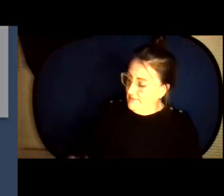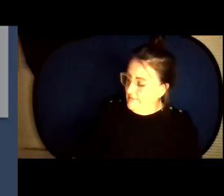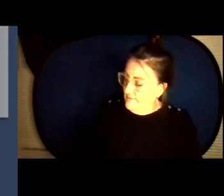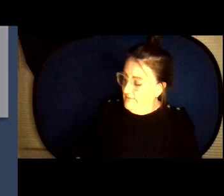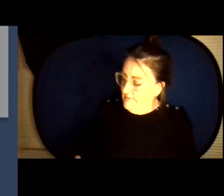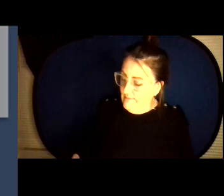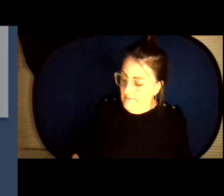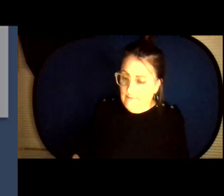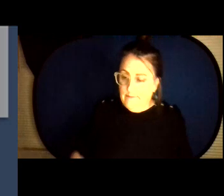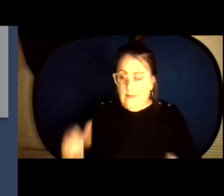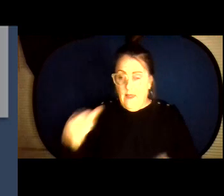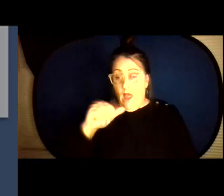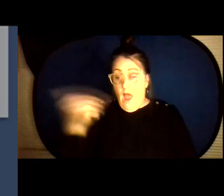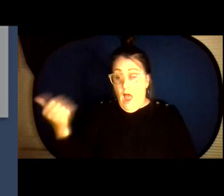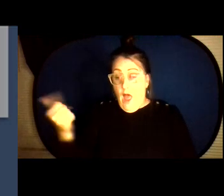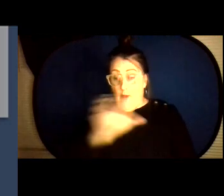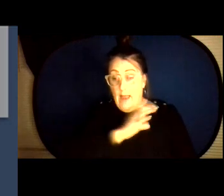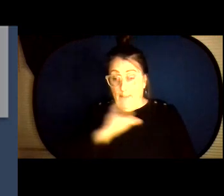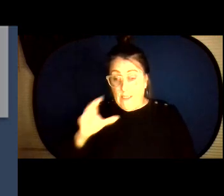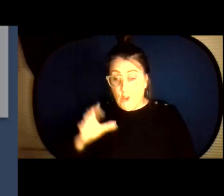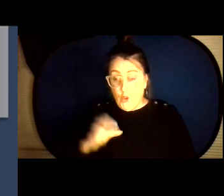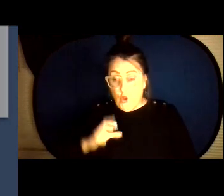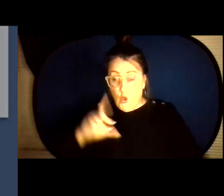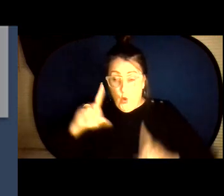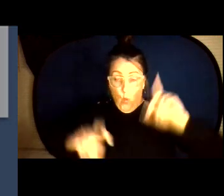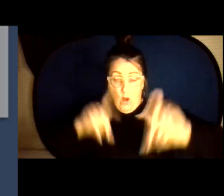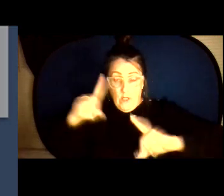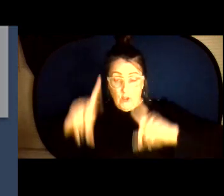Any other commissioners have any questions or comments?